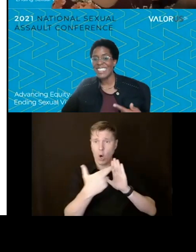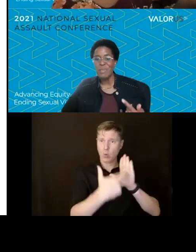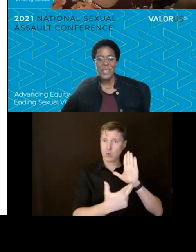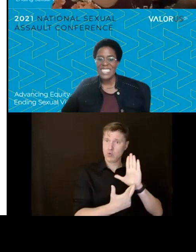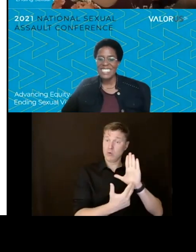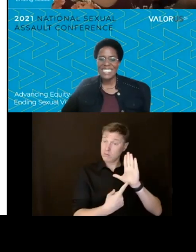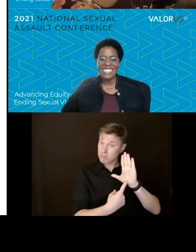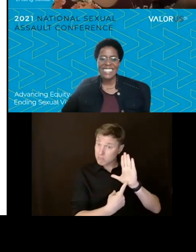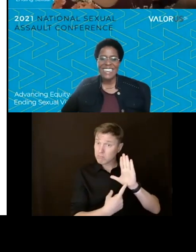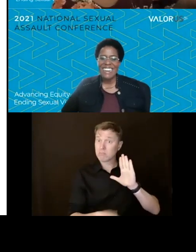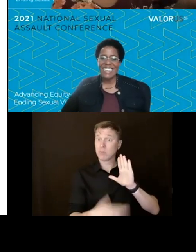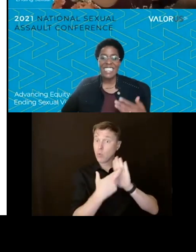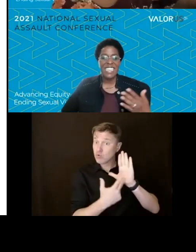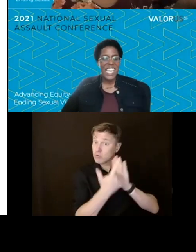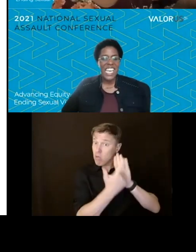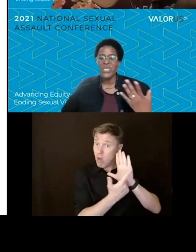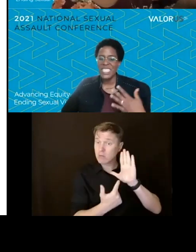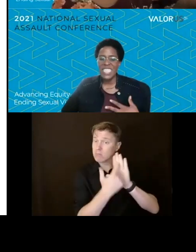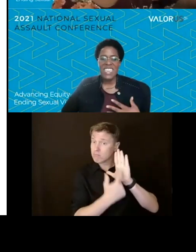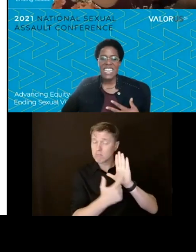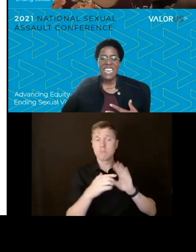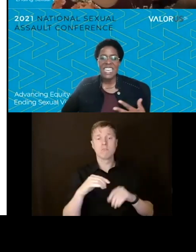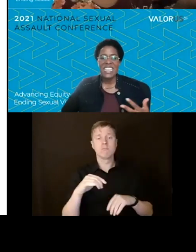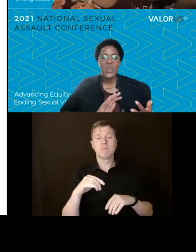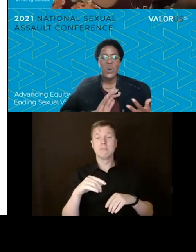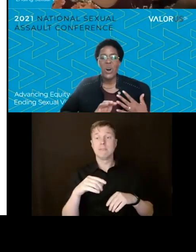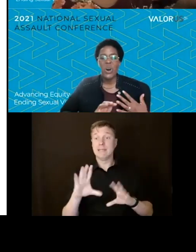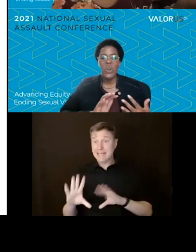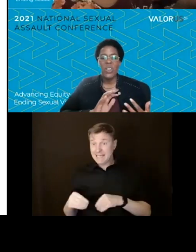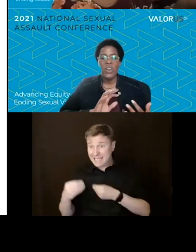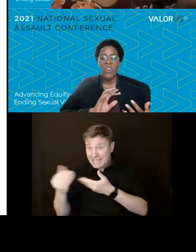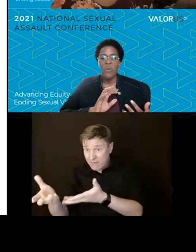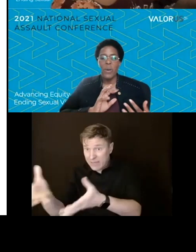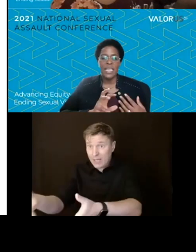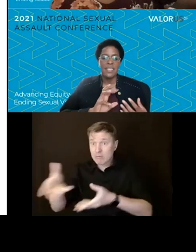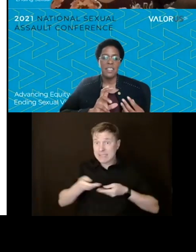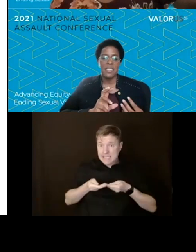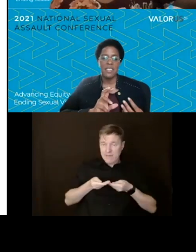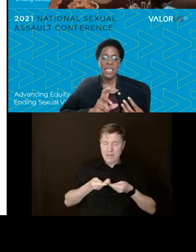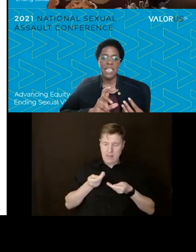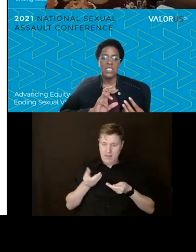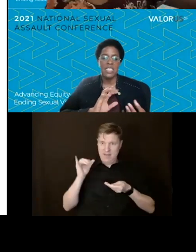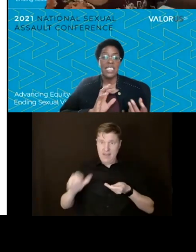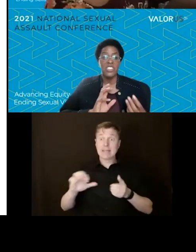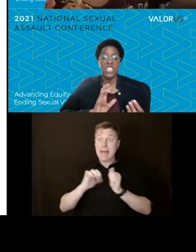Regulations, experiences, giving and receiving. These are all ways that the system engages in exchanges that